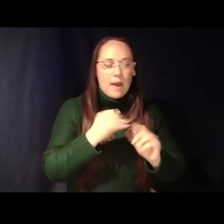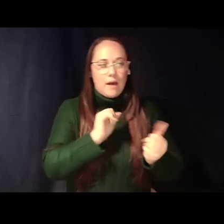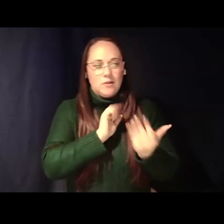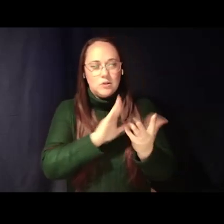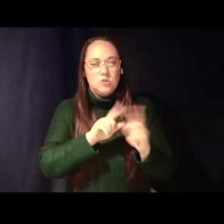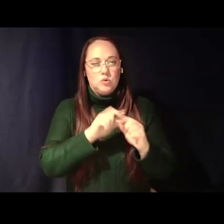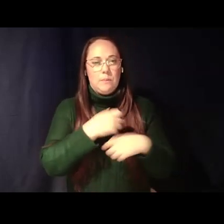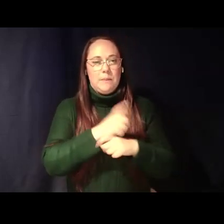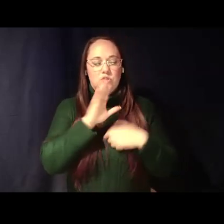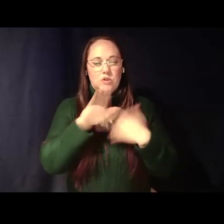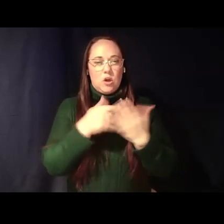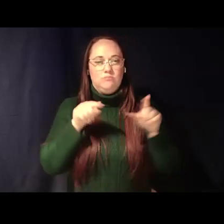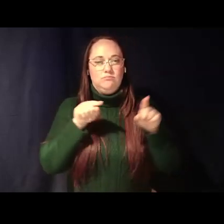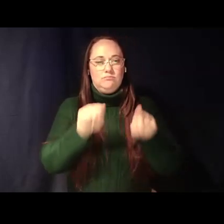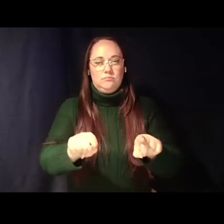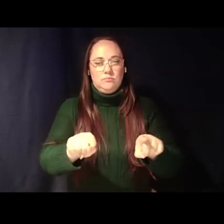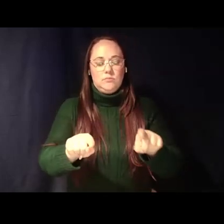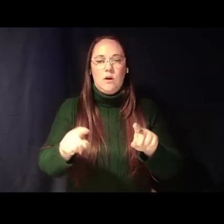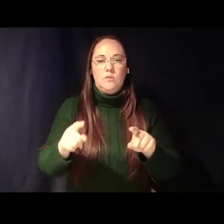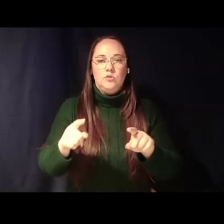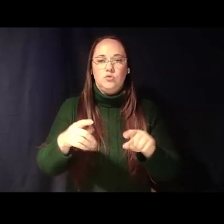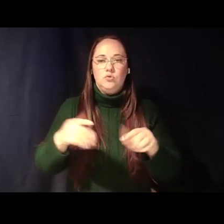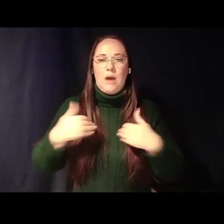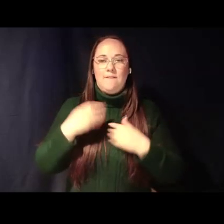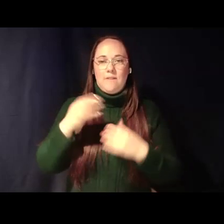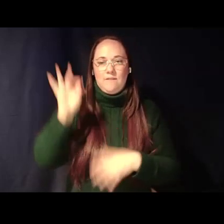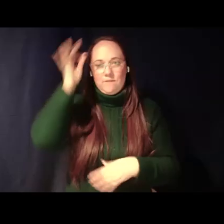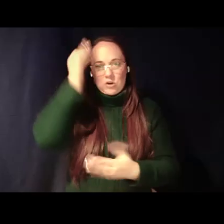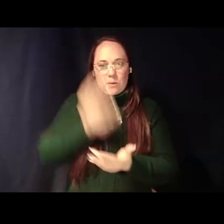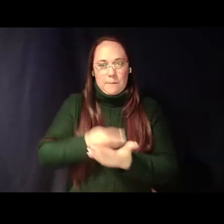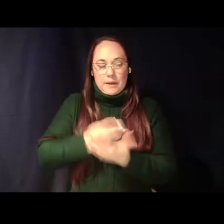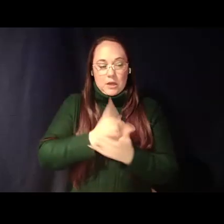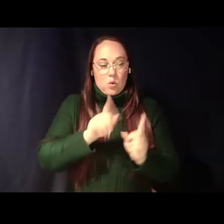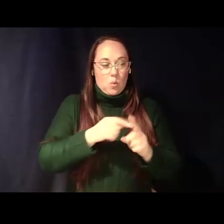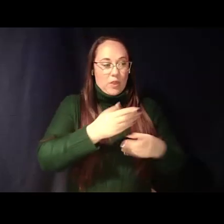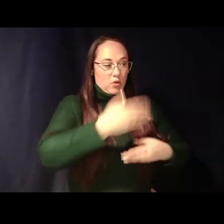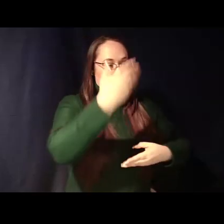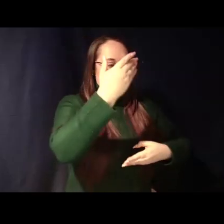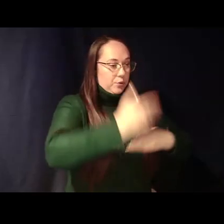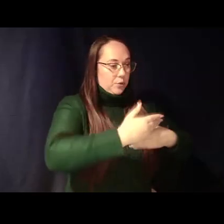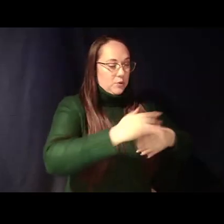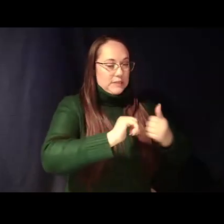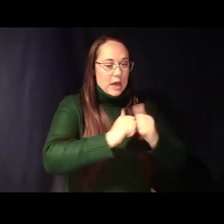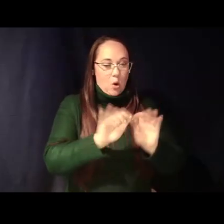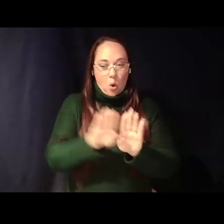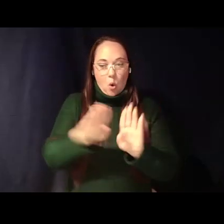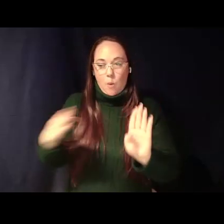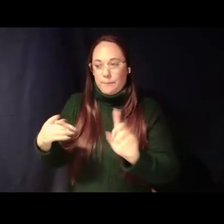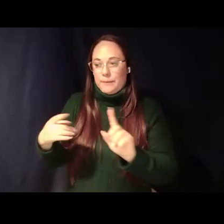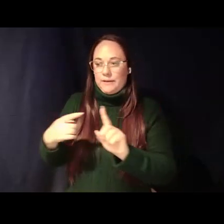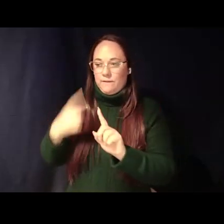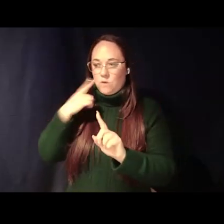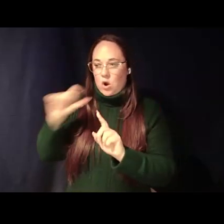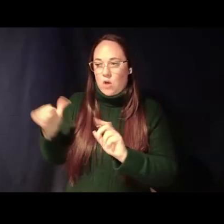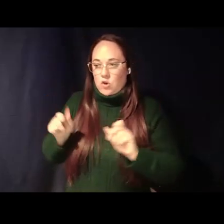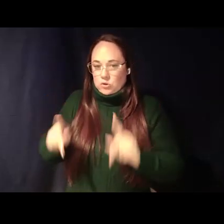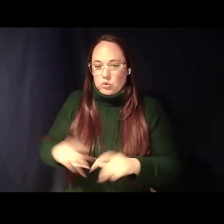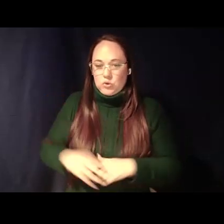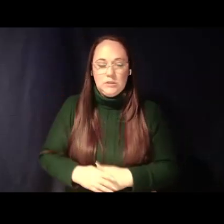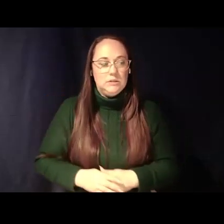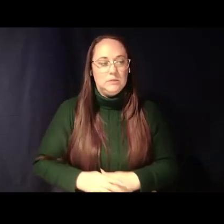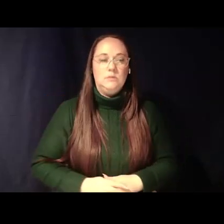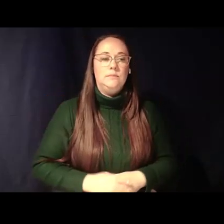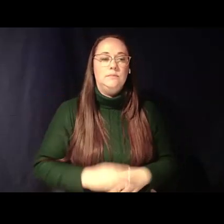in line. To pull down federal monies as one window closes, how do we open up another door to get those monies coming in? Back on number